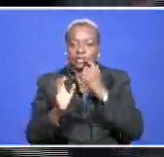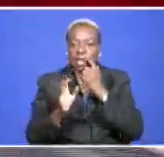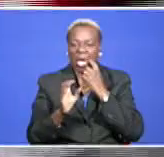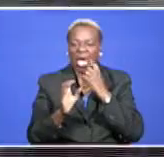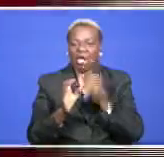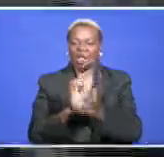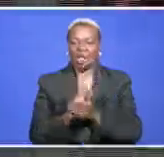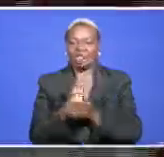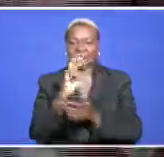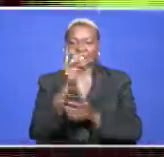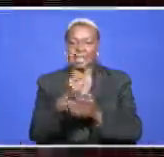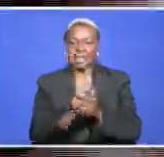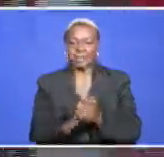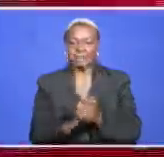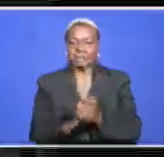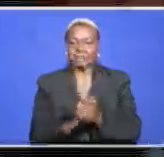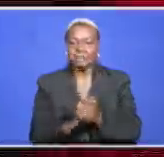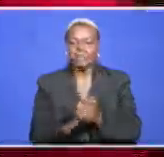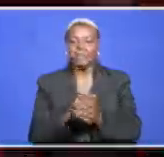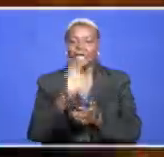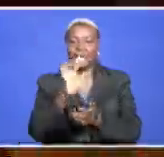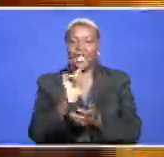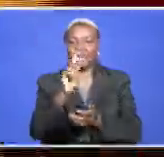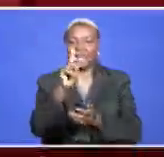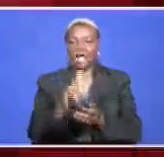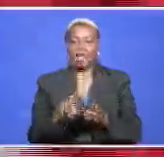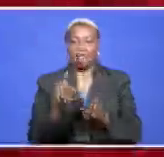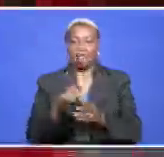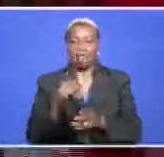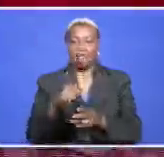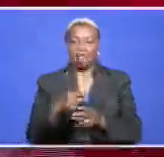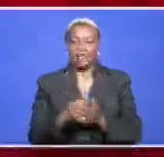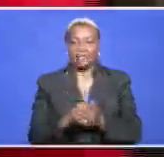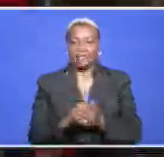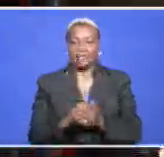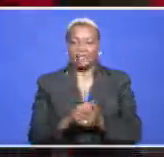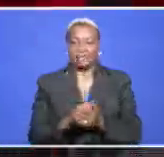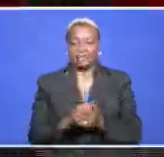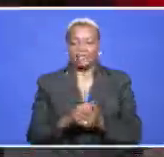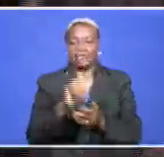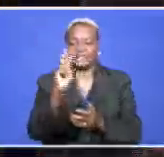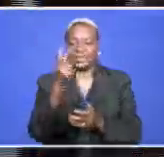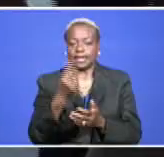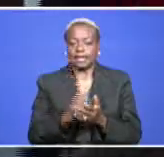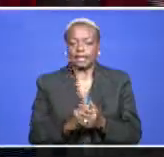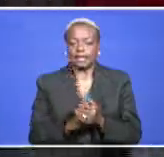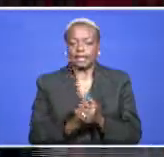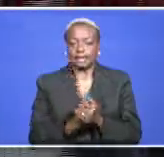1,287 points. That was just 8.5 points in front of QC, who finished in second with